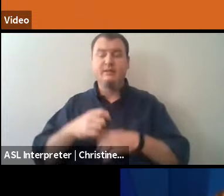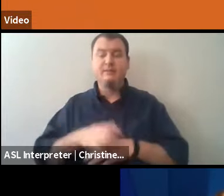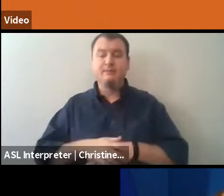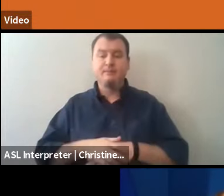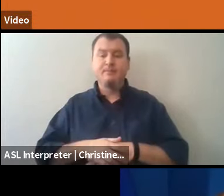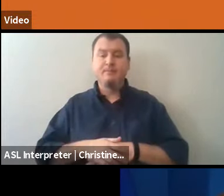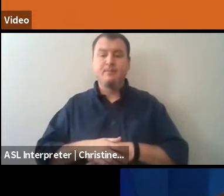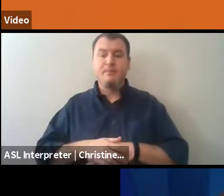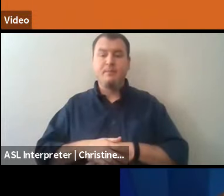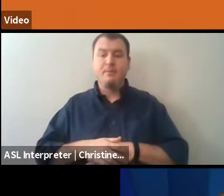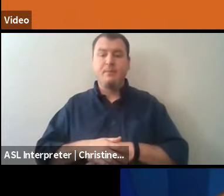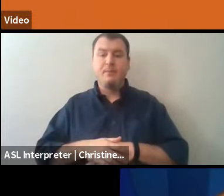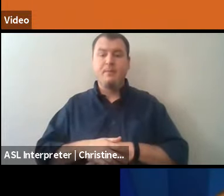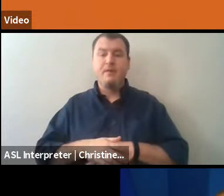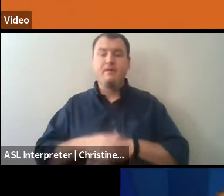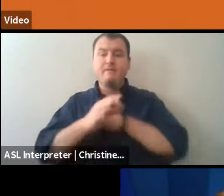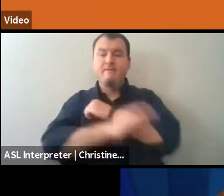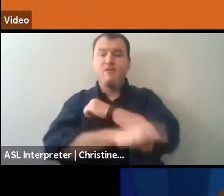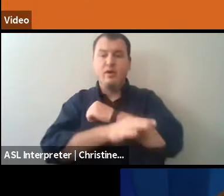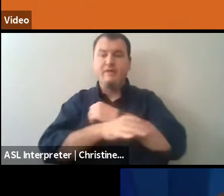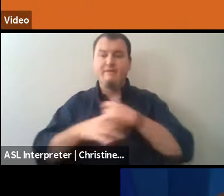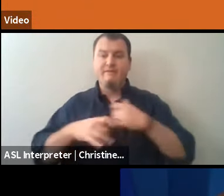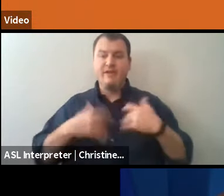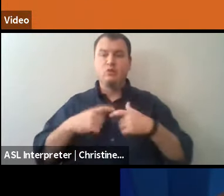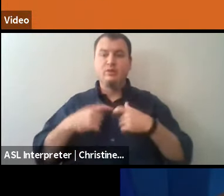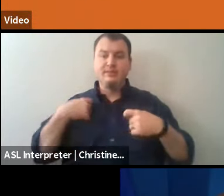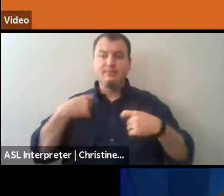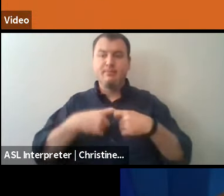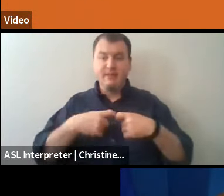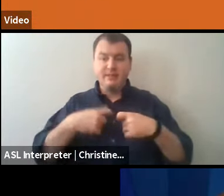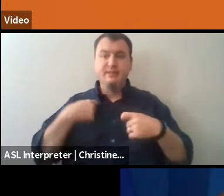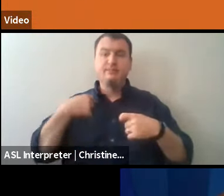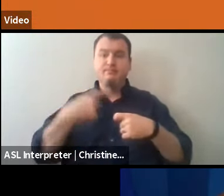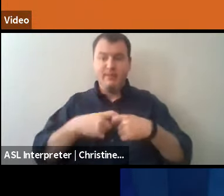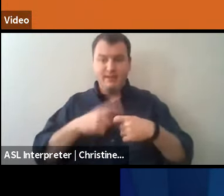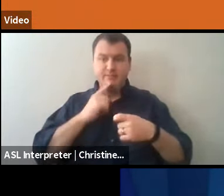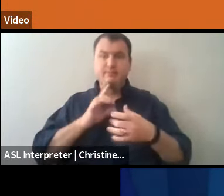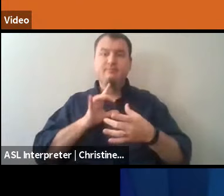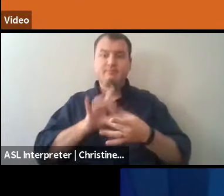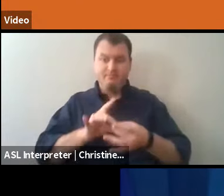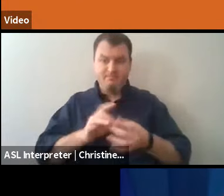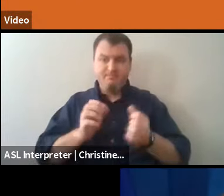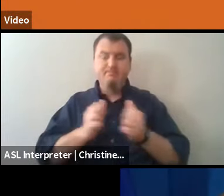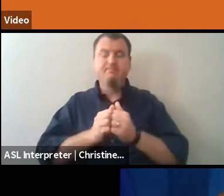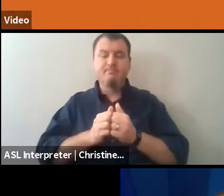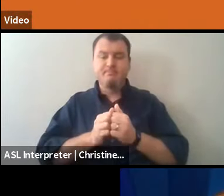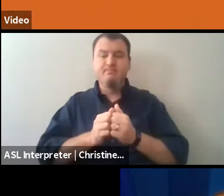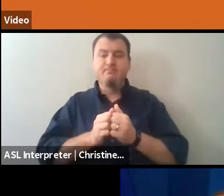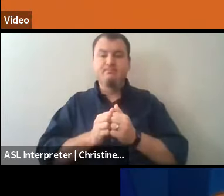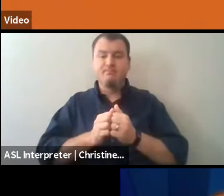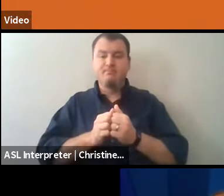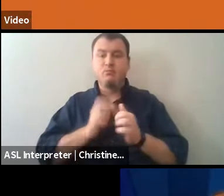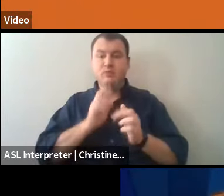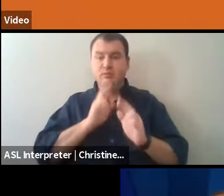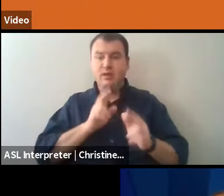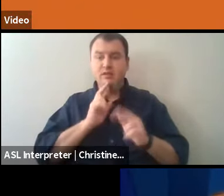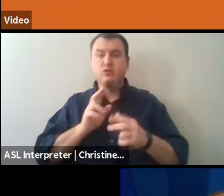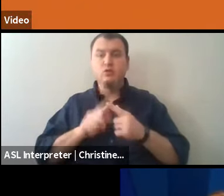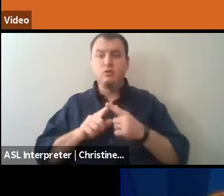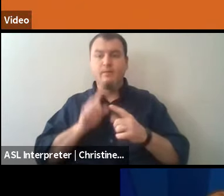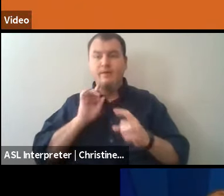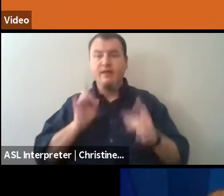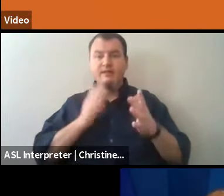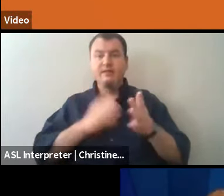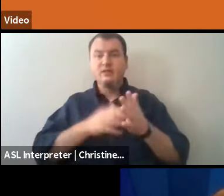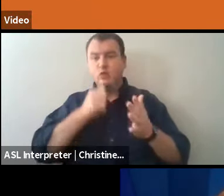Spain, again, similar to Sweden, has been engaged in preventing and responding to violence against women